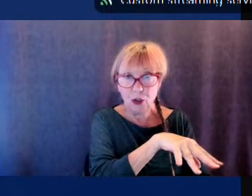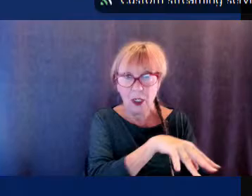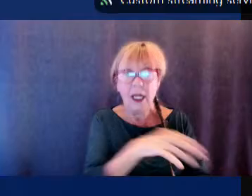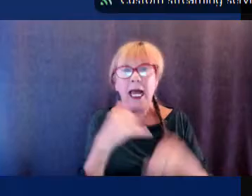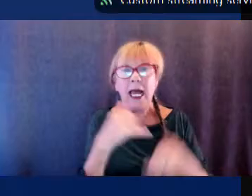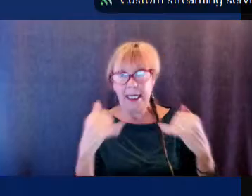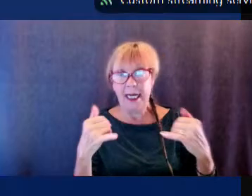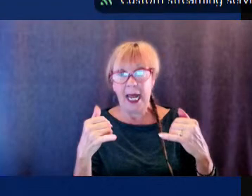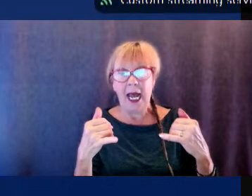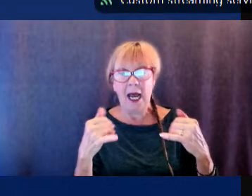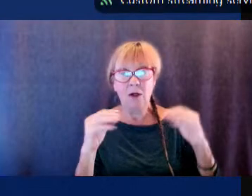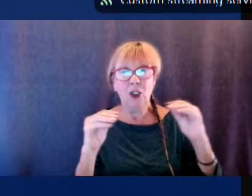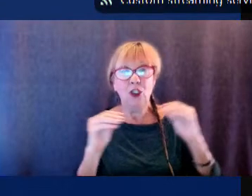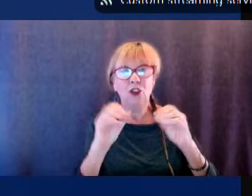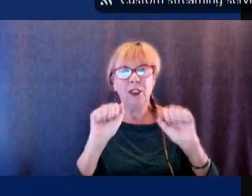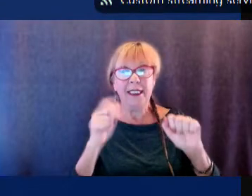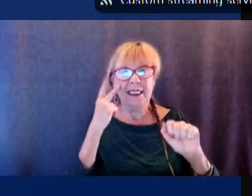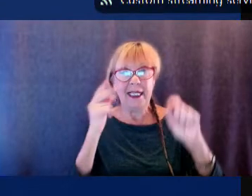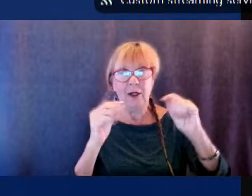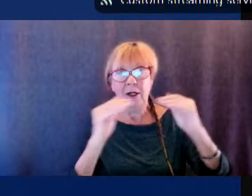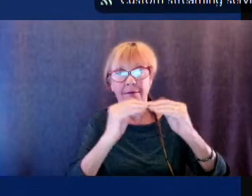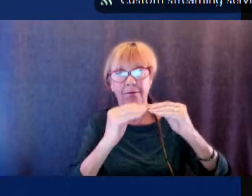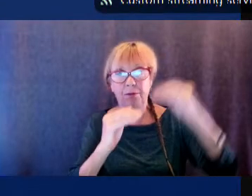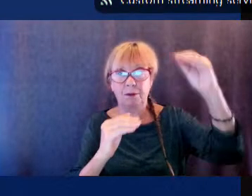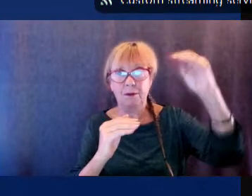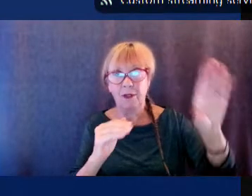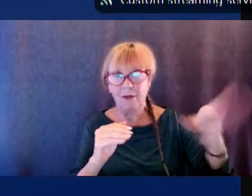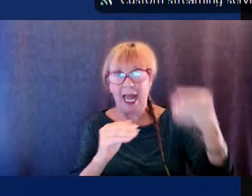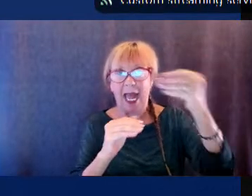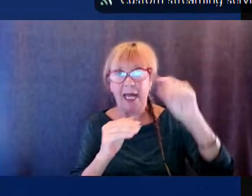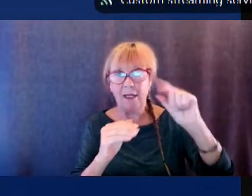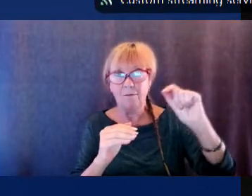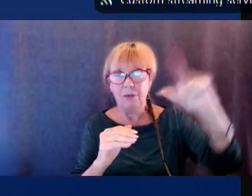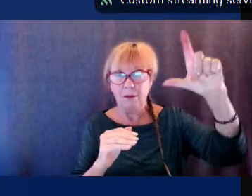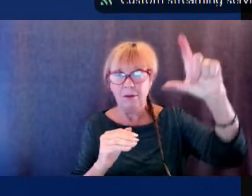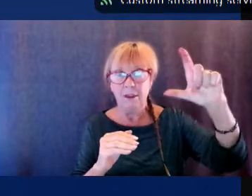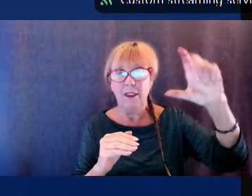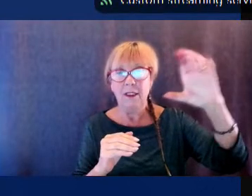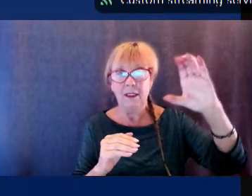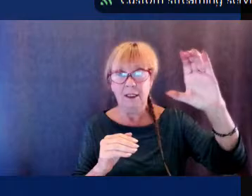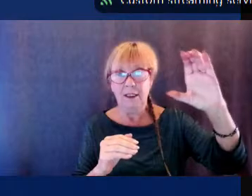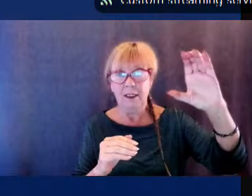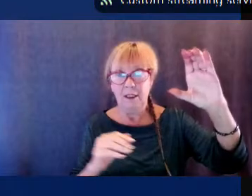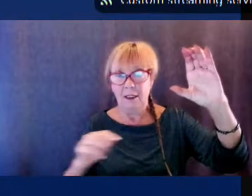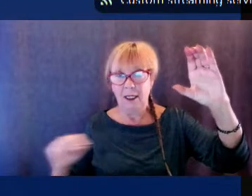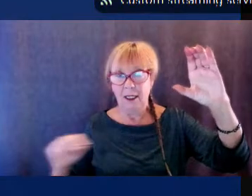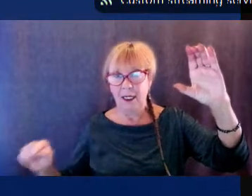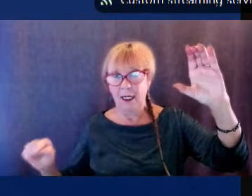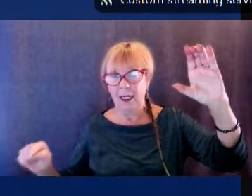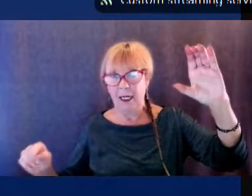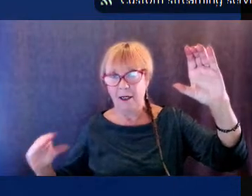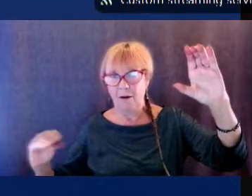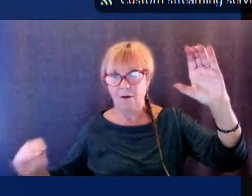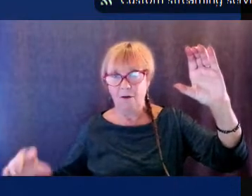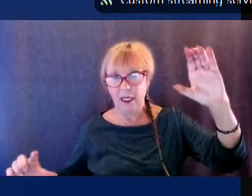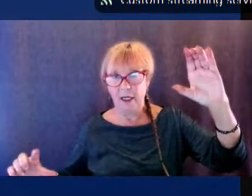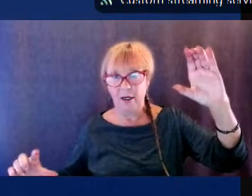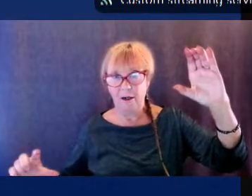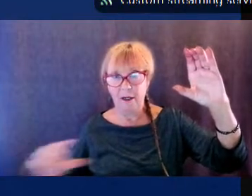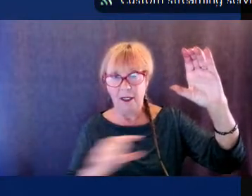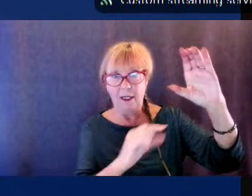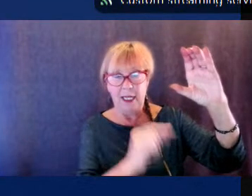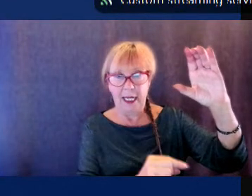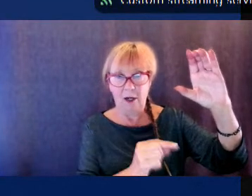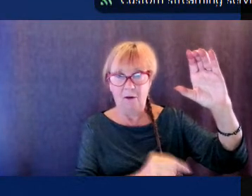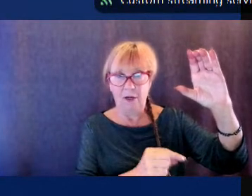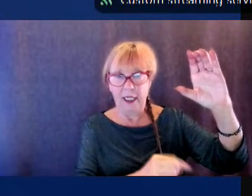itself, and then to the west, you can see that in the lower left on the bottom in Pasadena, where it serves the library. And